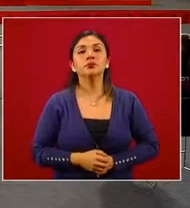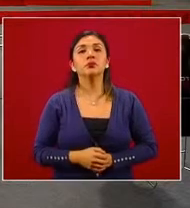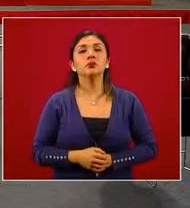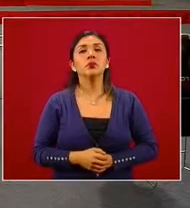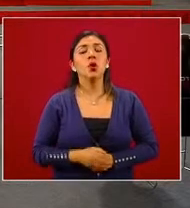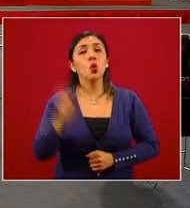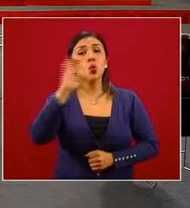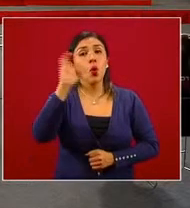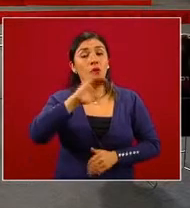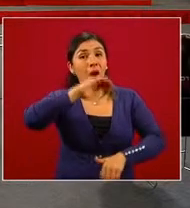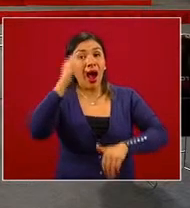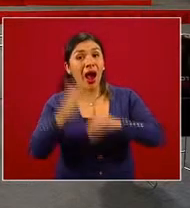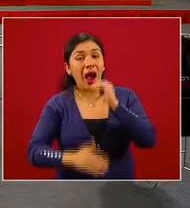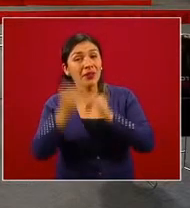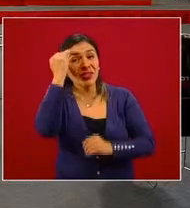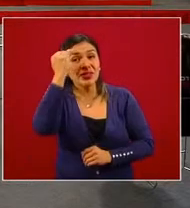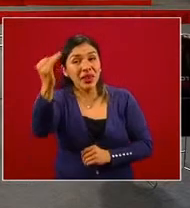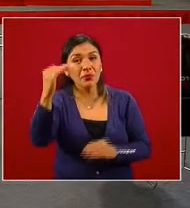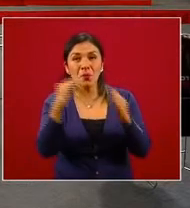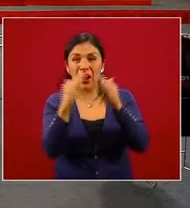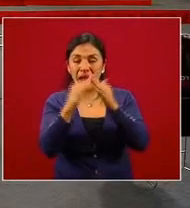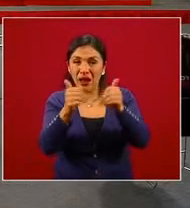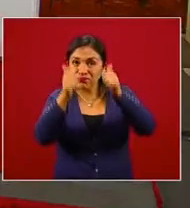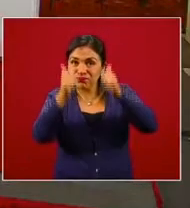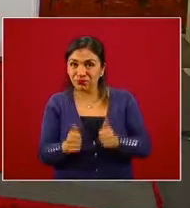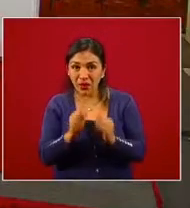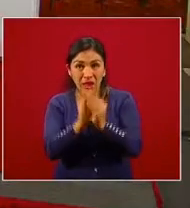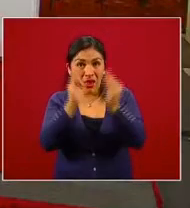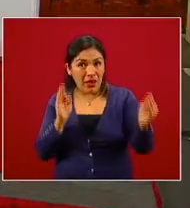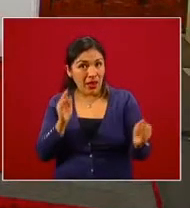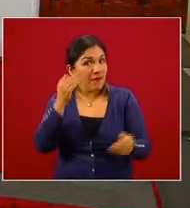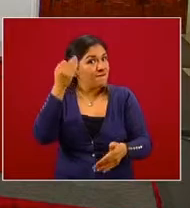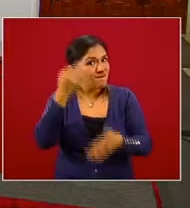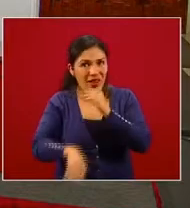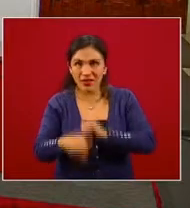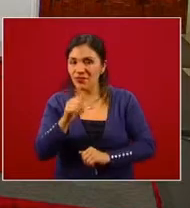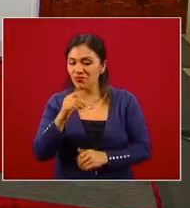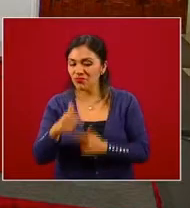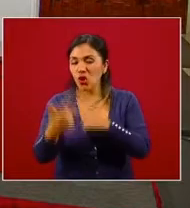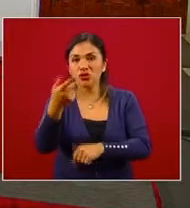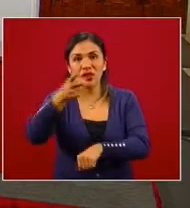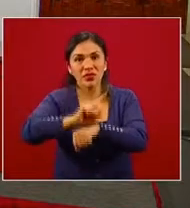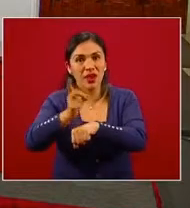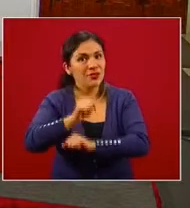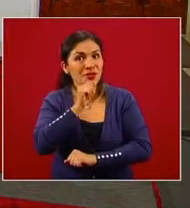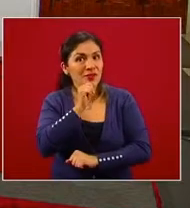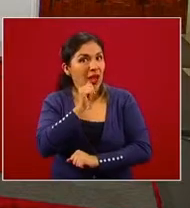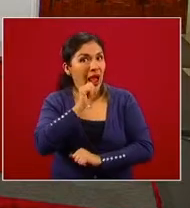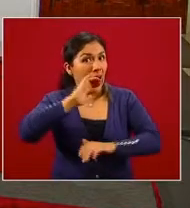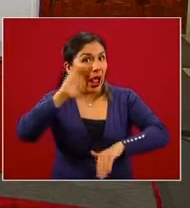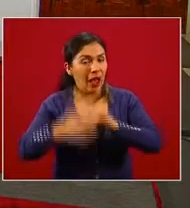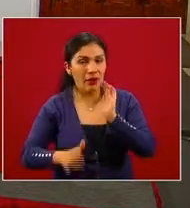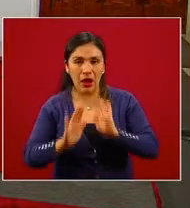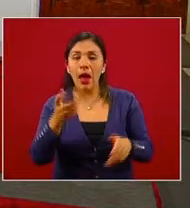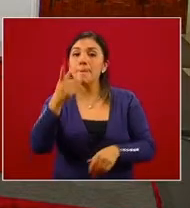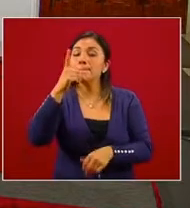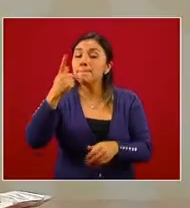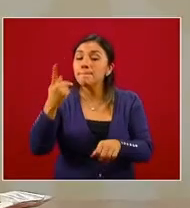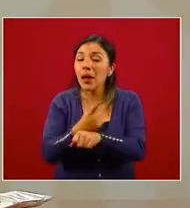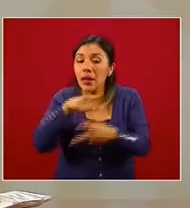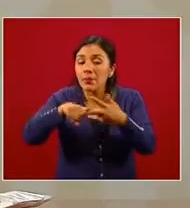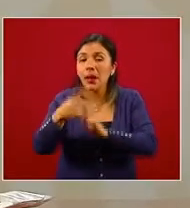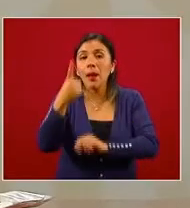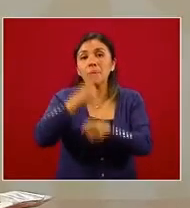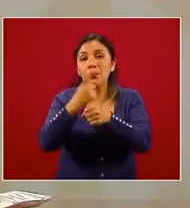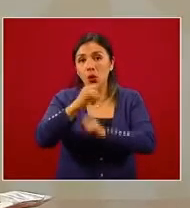middle. Now, our National Safe Distancing Campaign, please remember we have 12 more days of this.